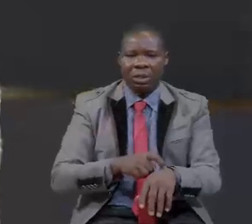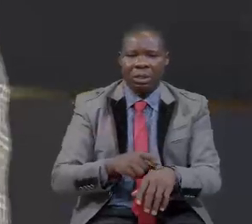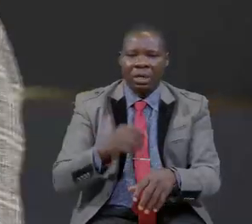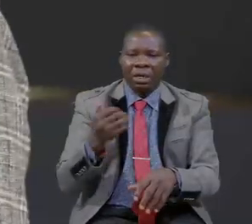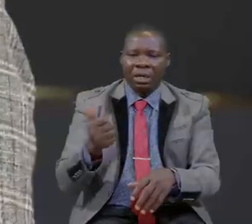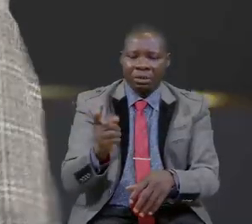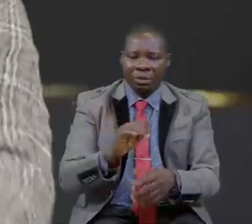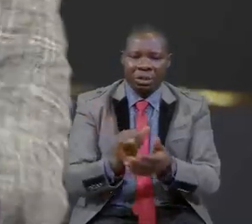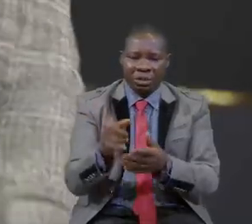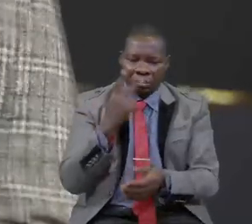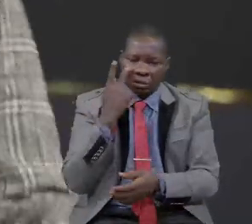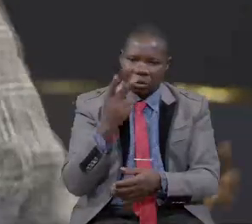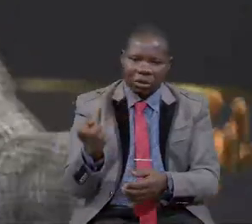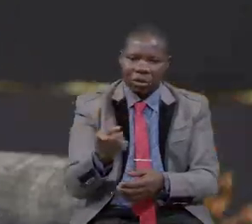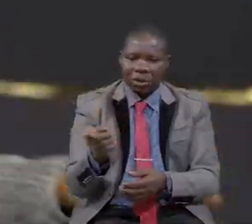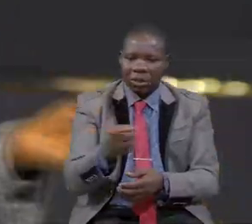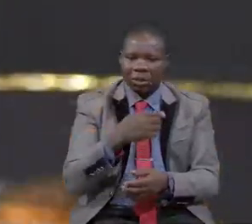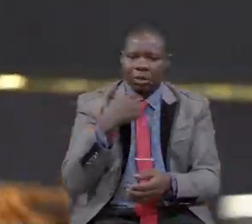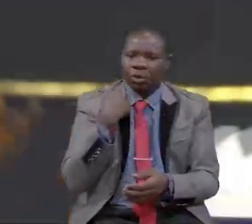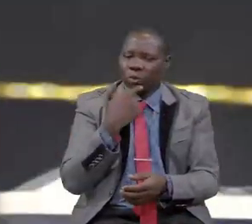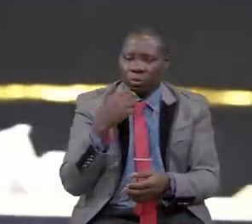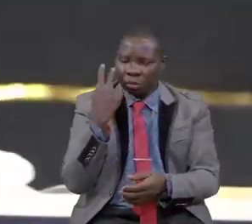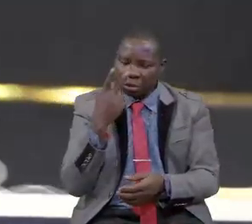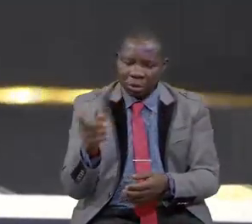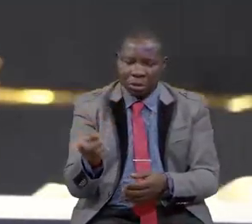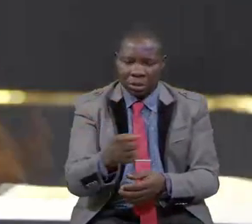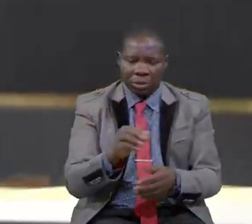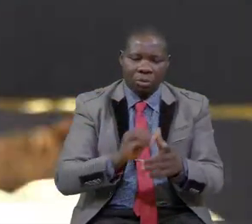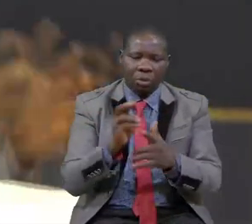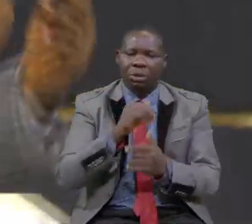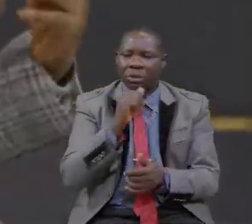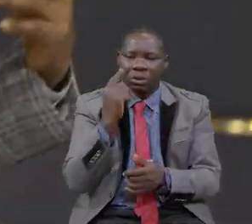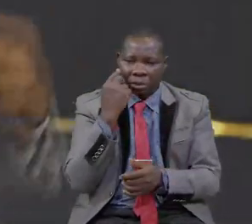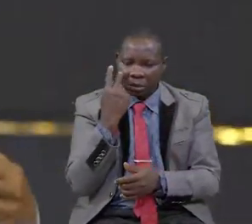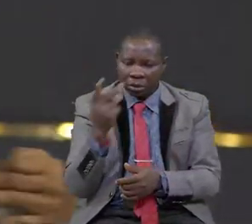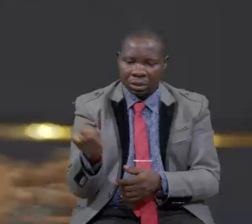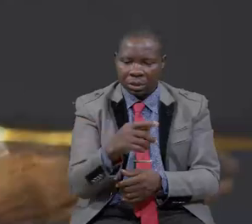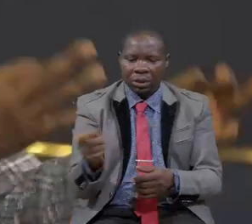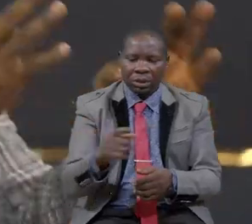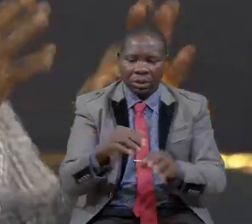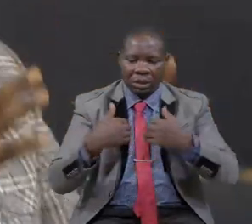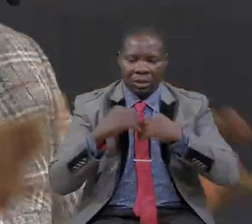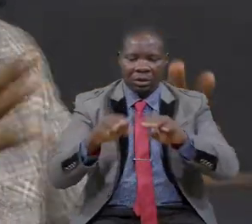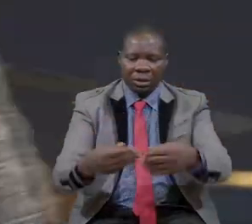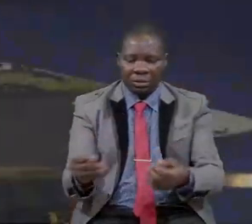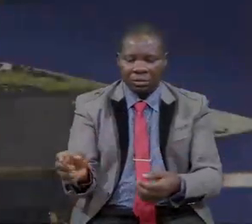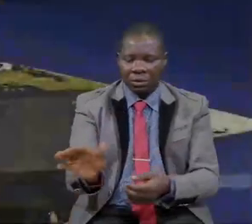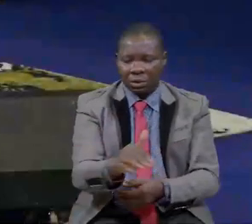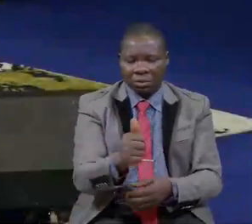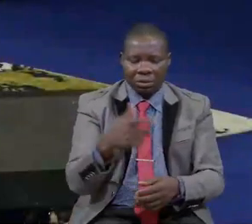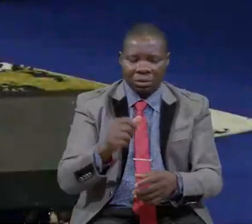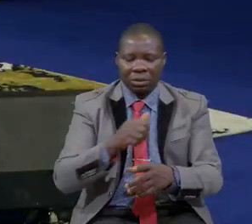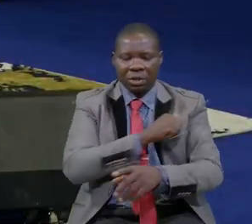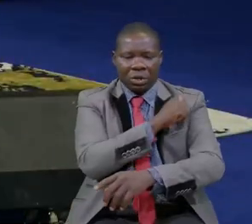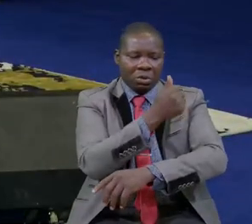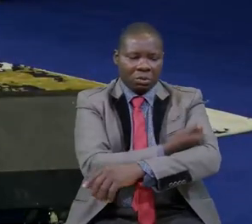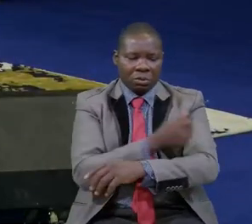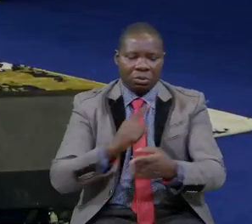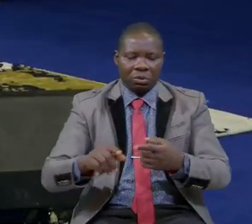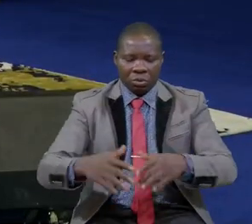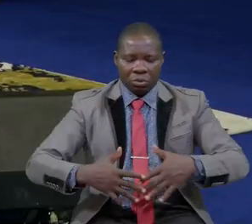whoever is not seeing them, they have given themselves the license to live in